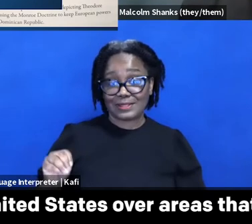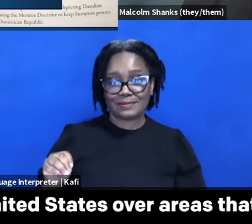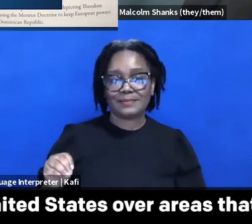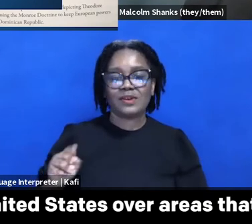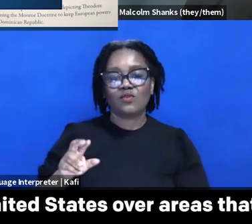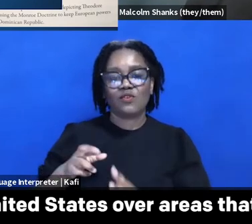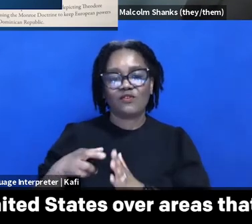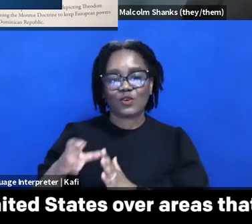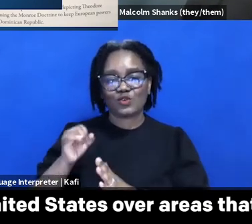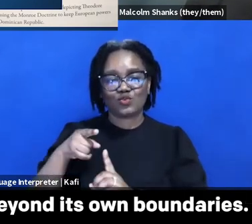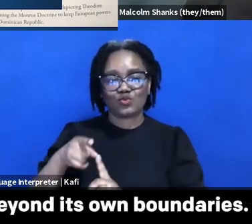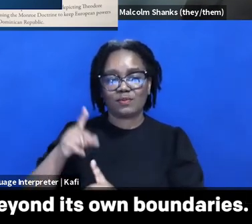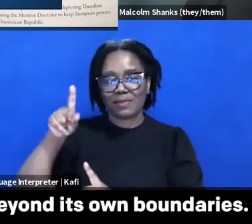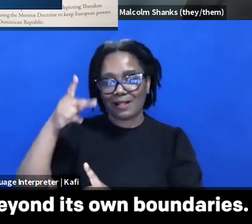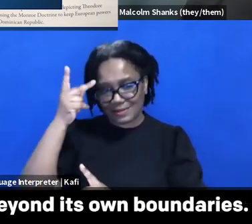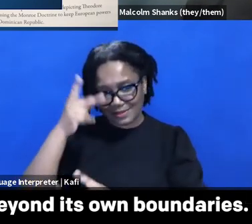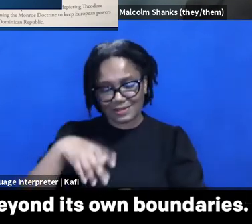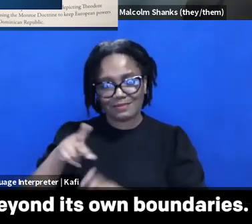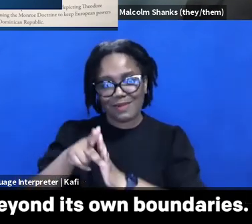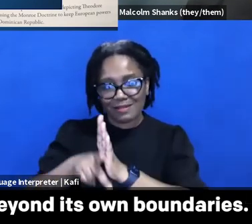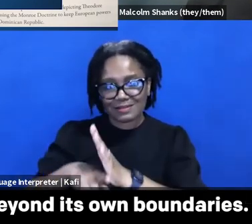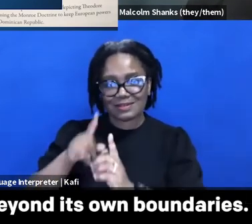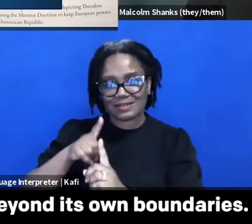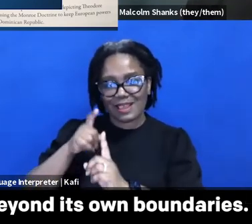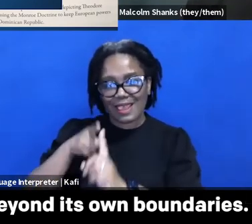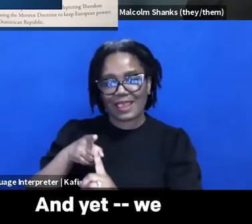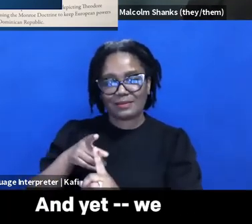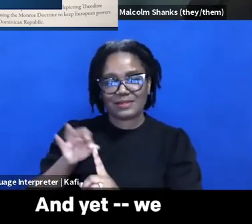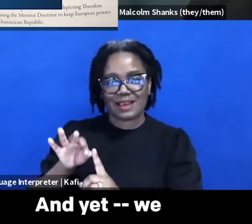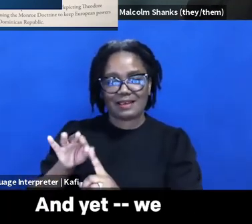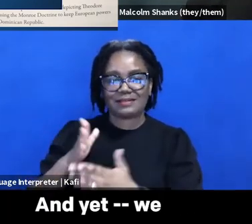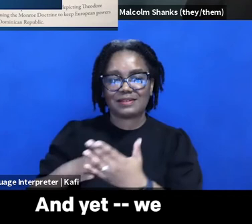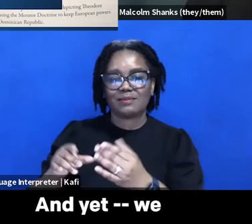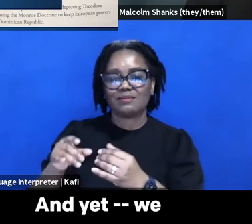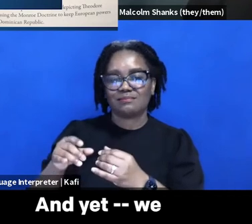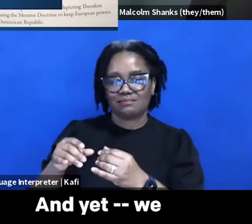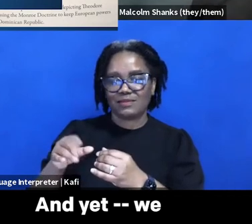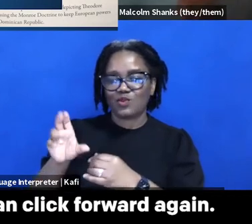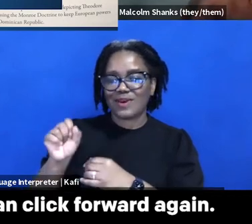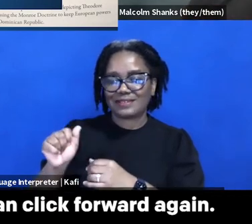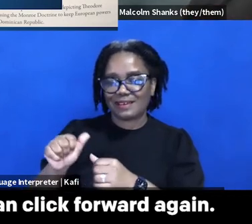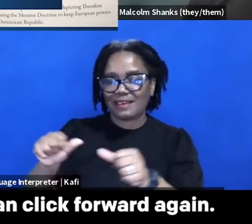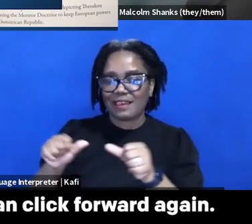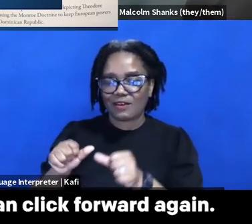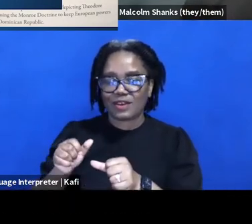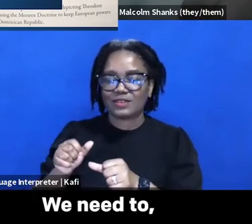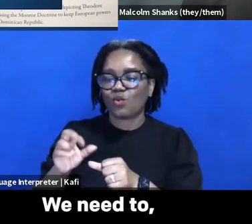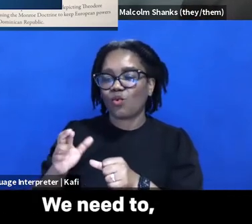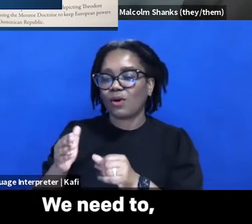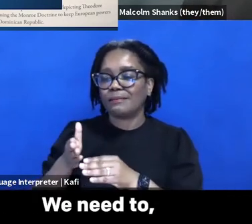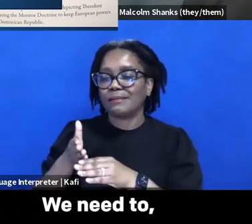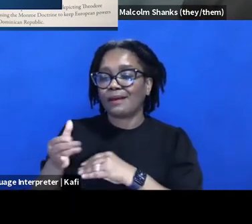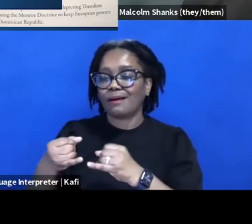of the United States over areas that are beyond its own boundaries. And yet, we can click forward again, we